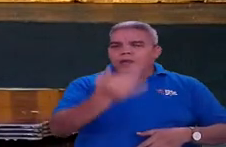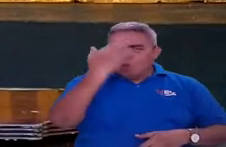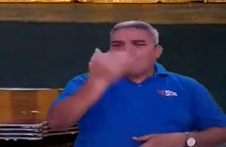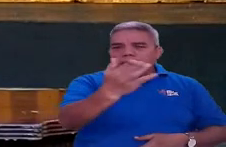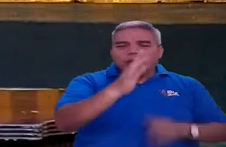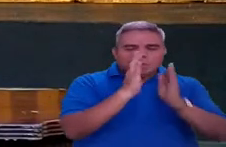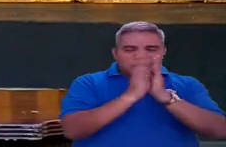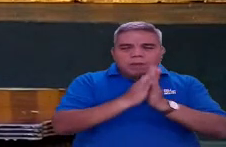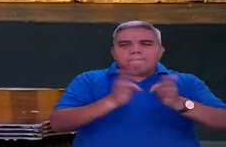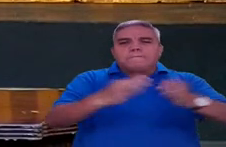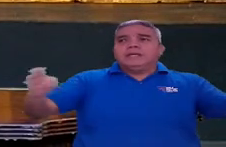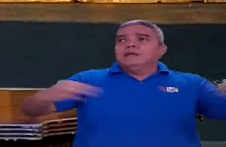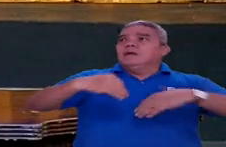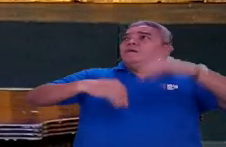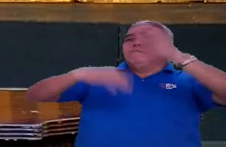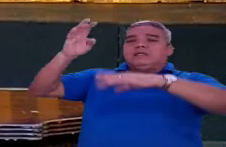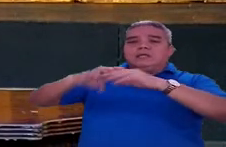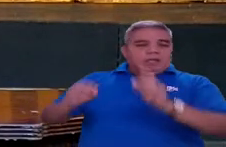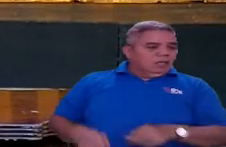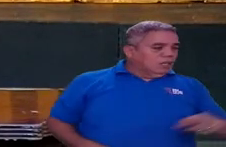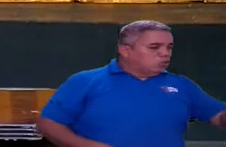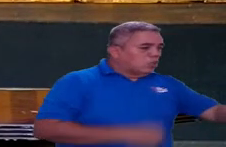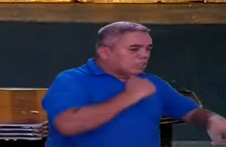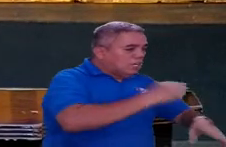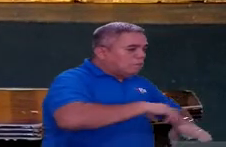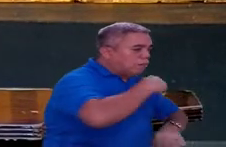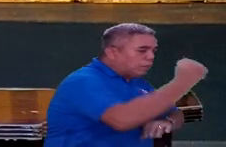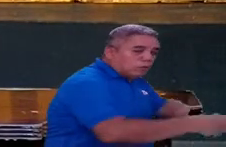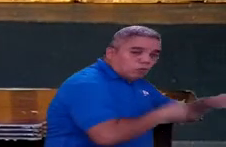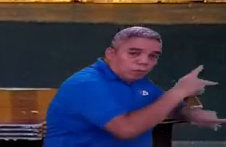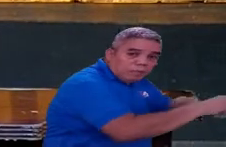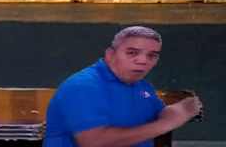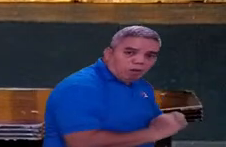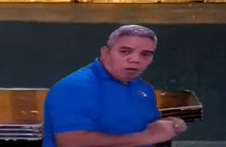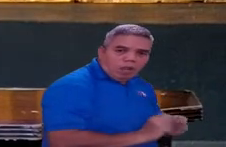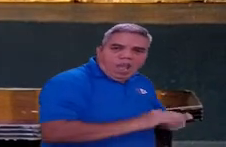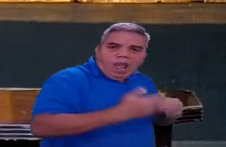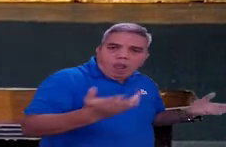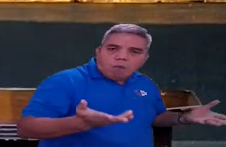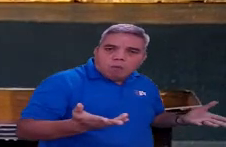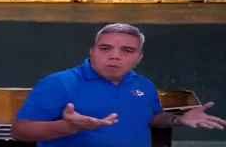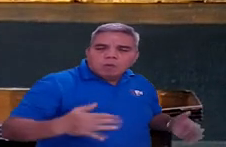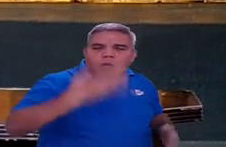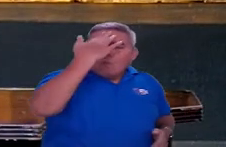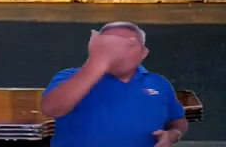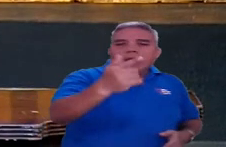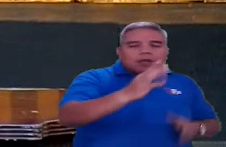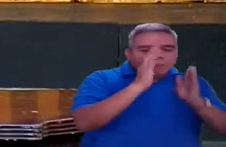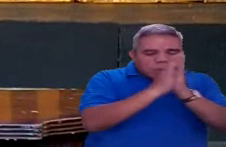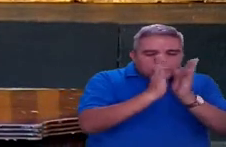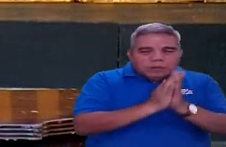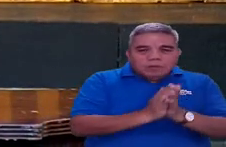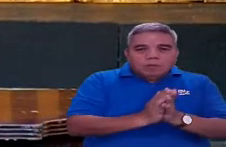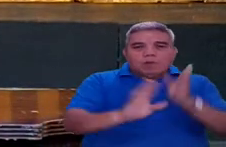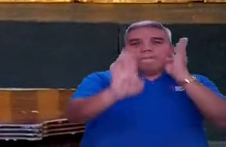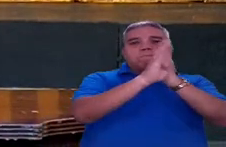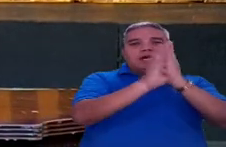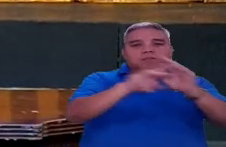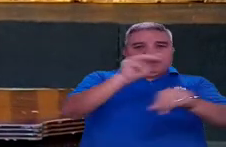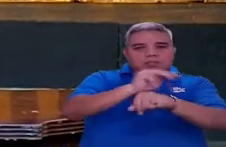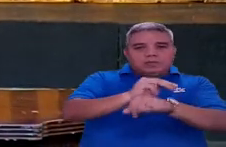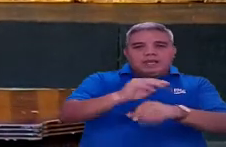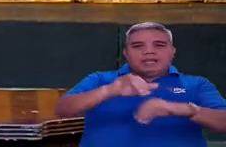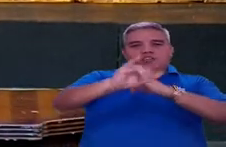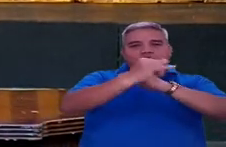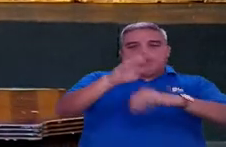Why are you praying big building when you cannot fill that up with people? Why are you praying for bus ministry and